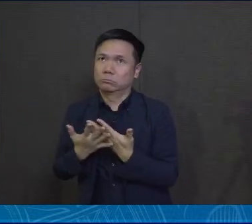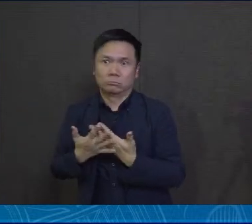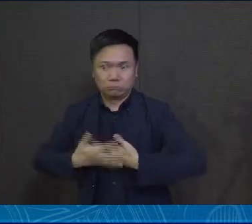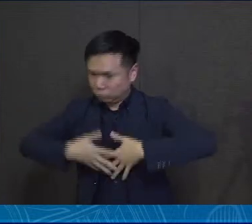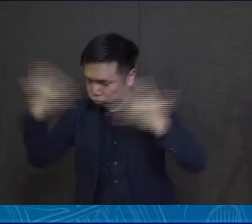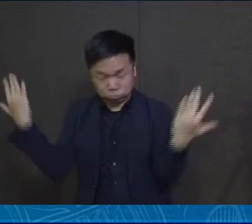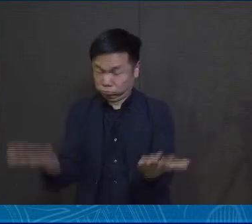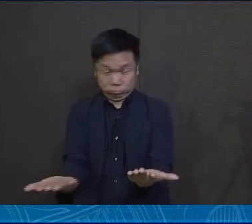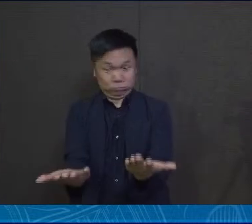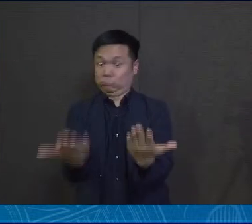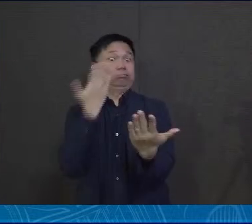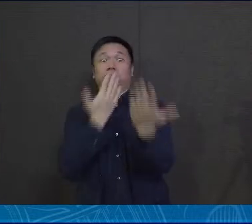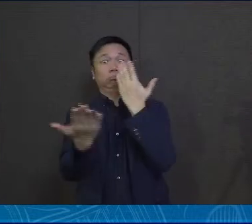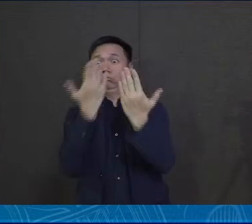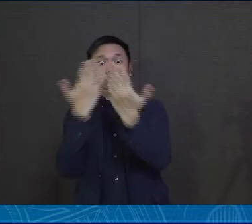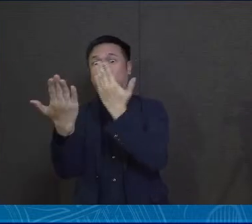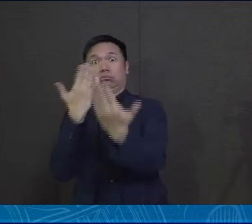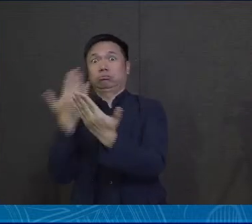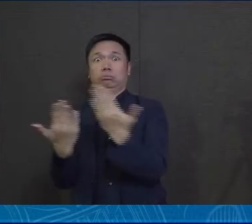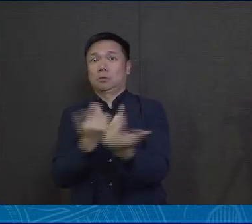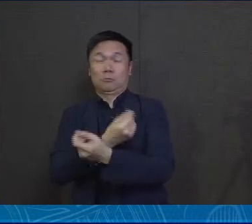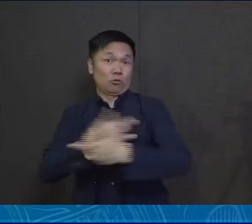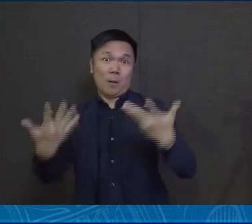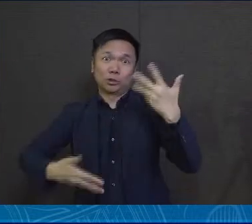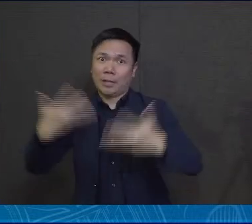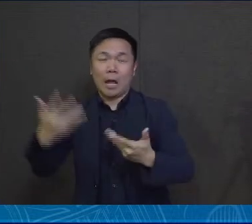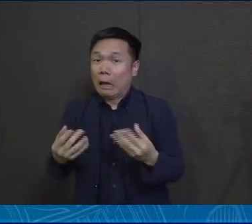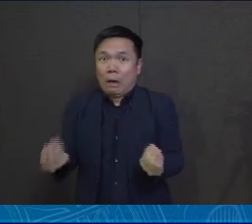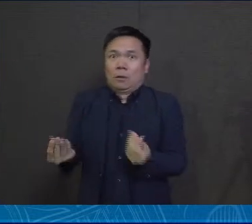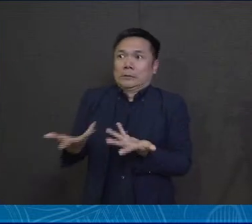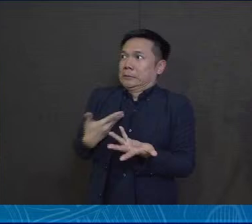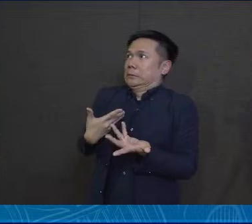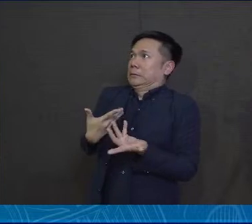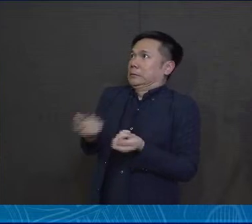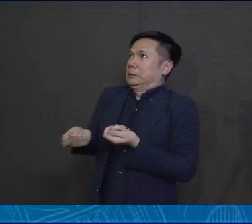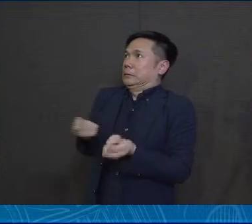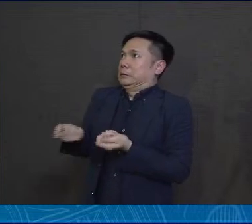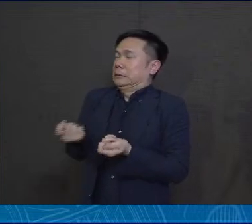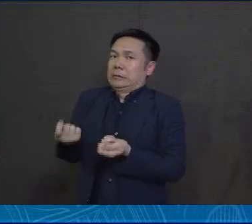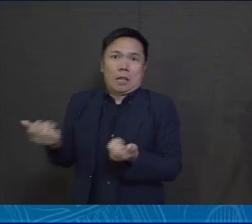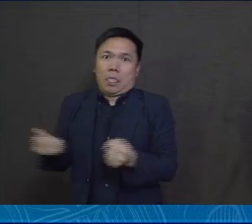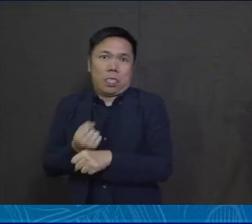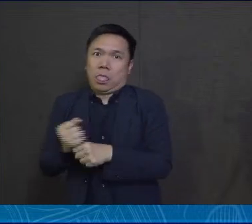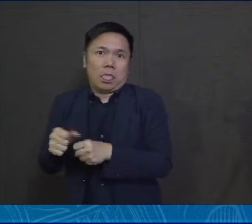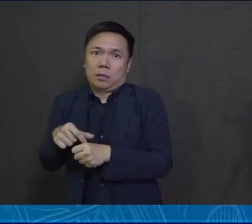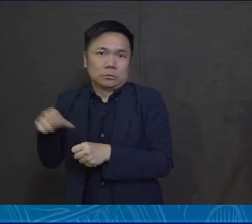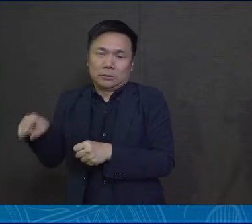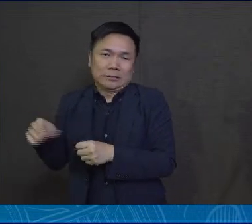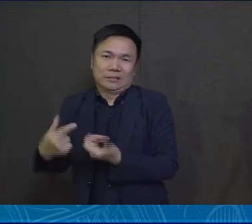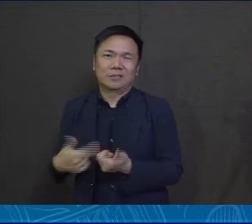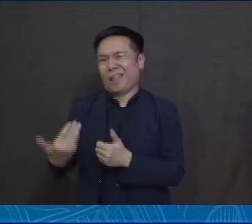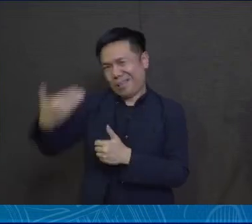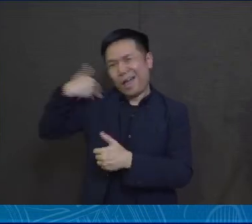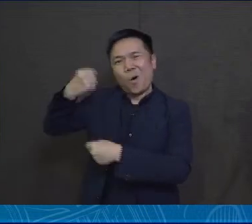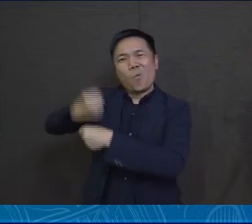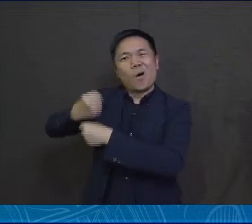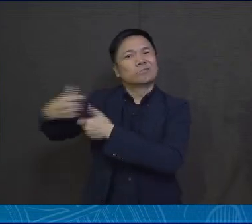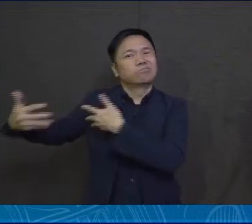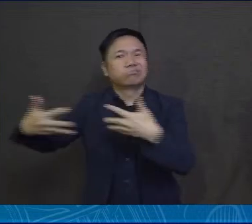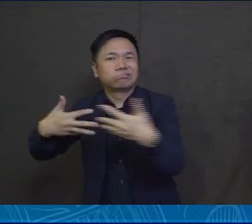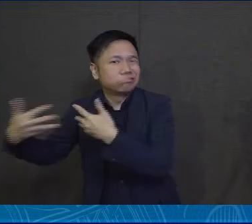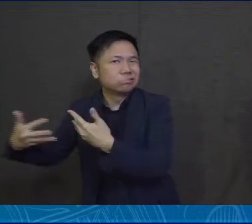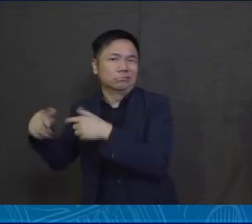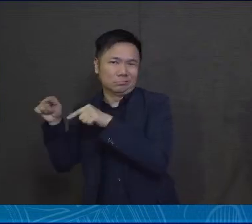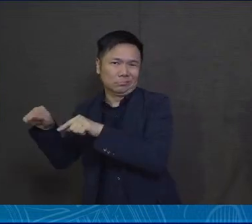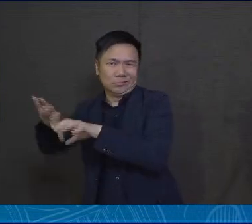that's coming in all at once, and yet decisions still have to be made. What we've tried to do, and I think some of the biggest opportunities, come from